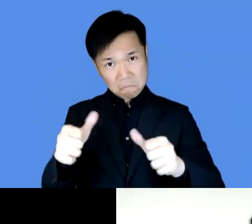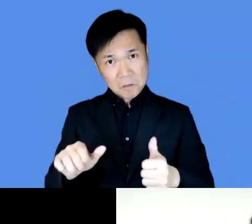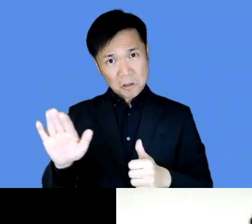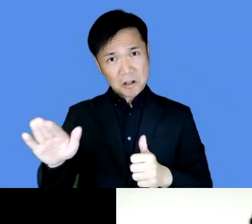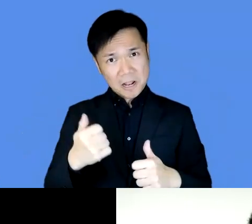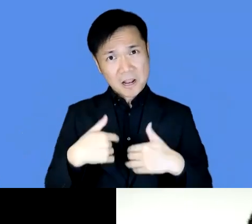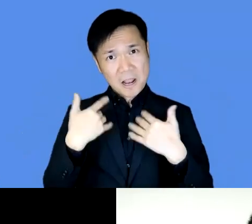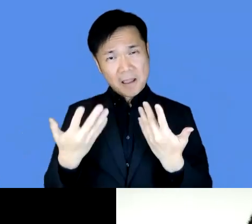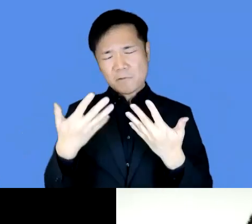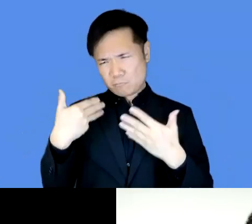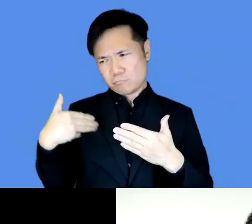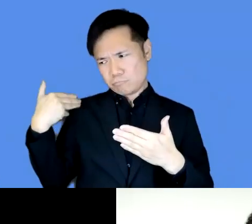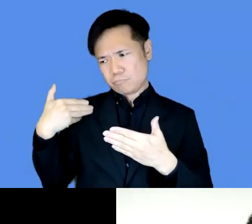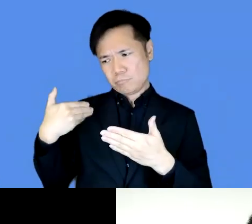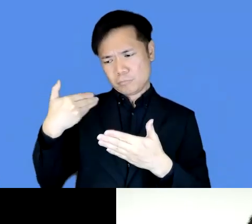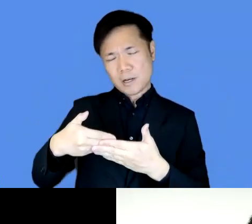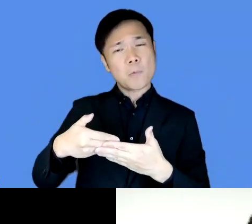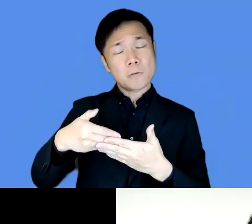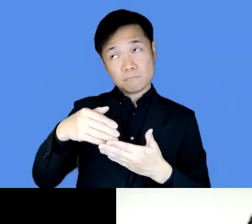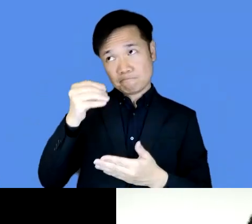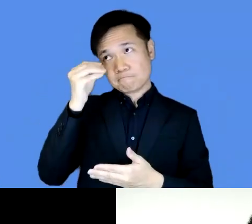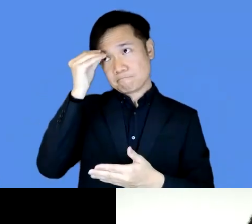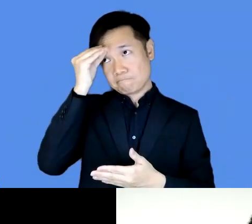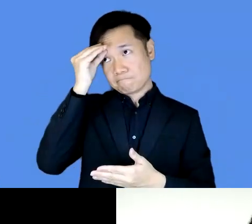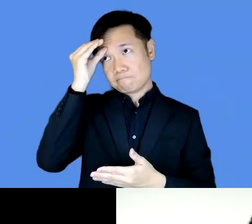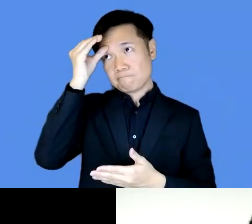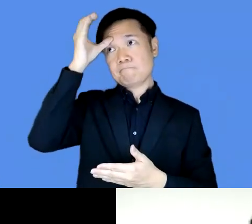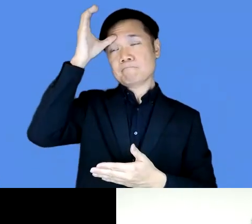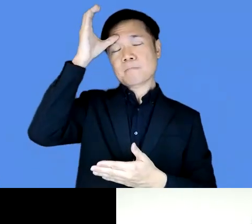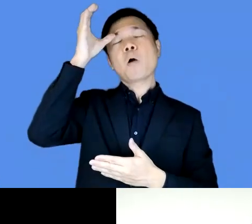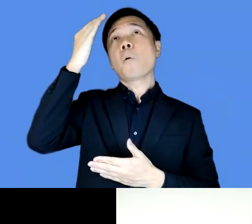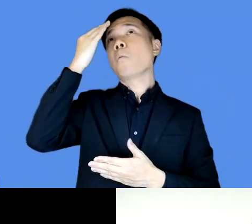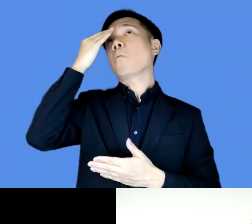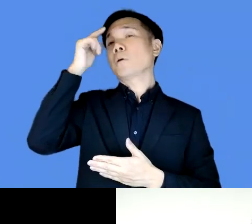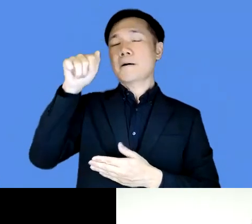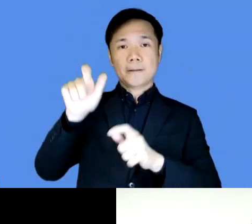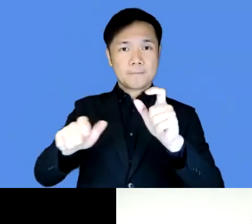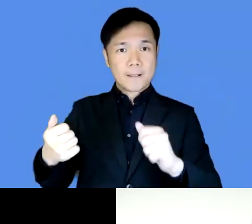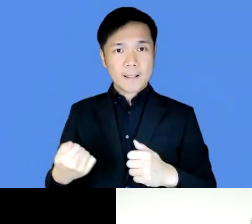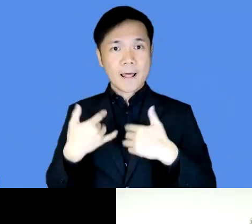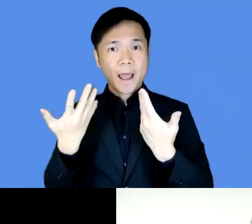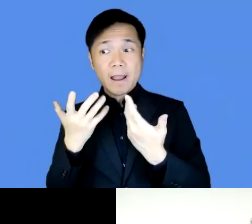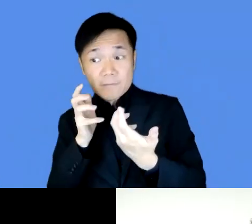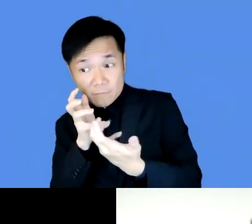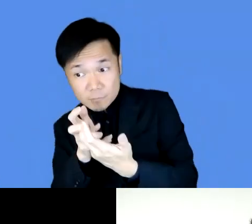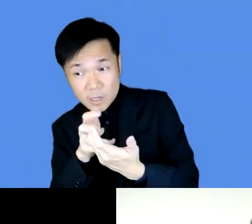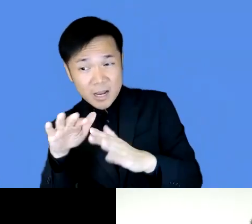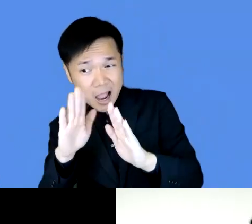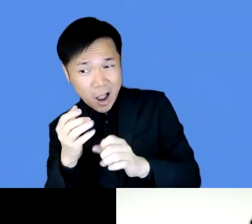we have gained a comprehensive understanding of their basic needs, their condition in terms of housing, education,